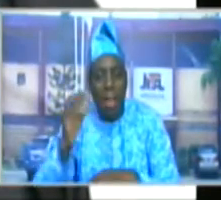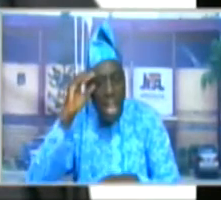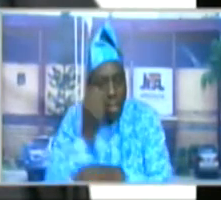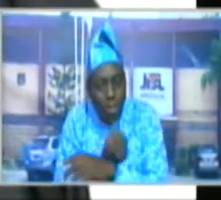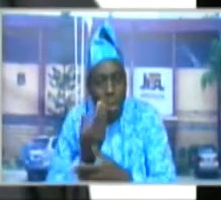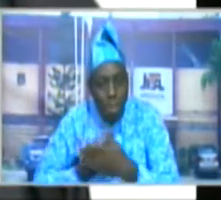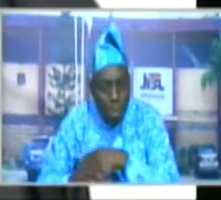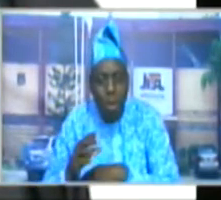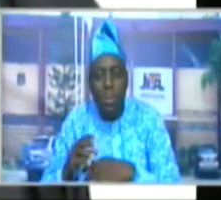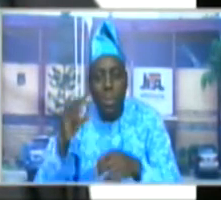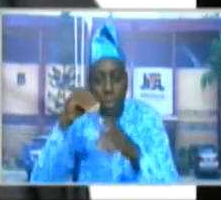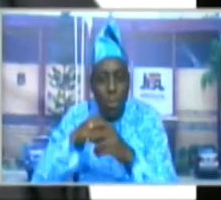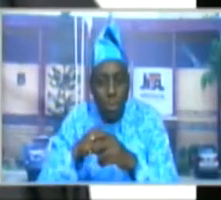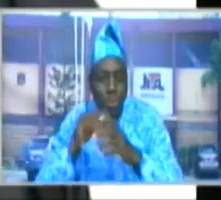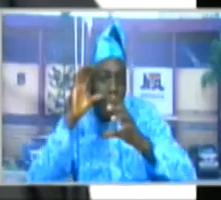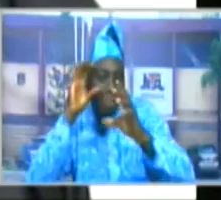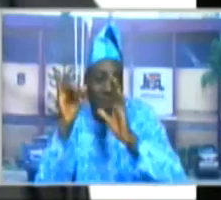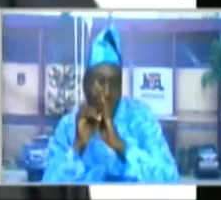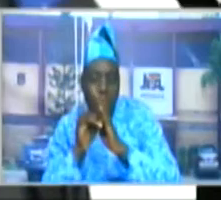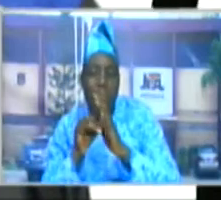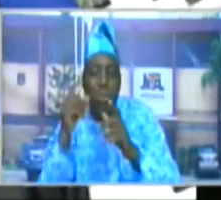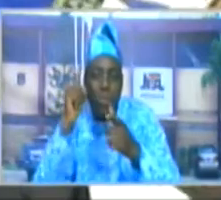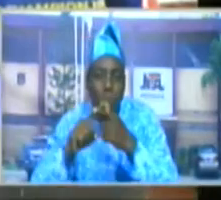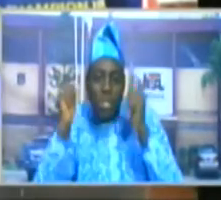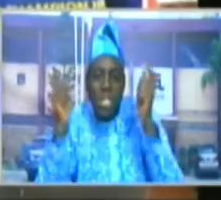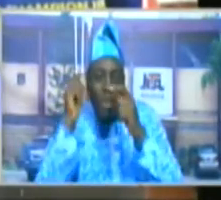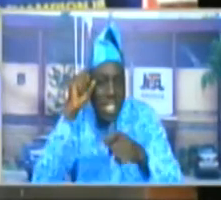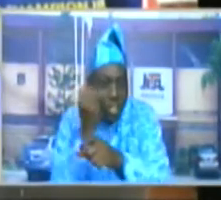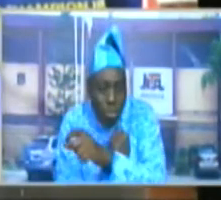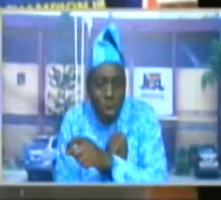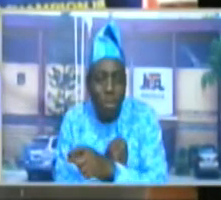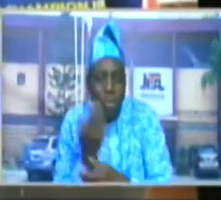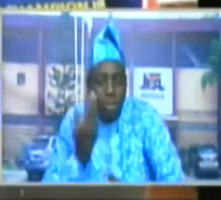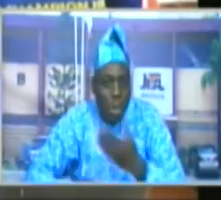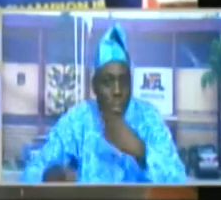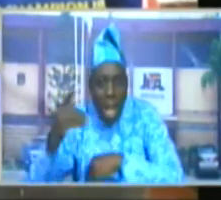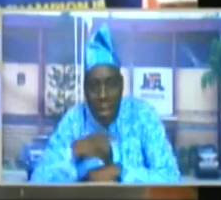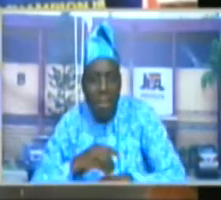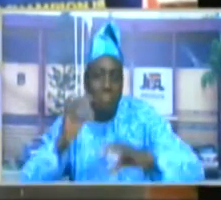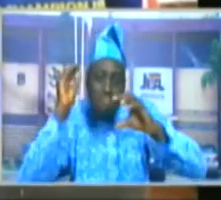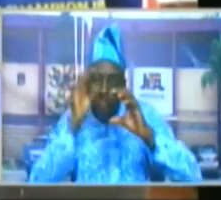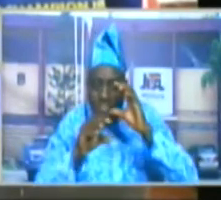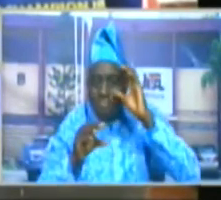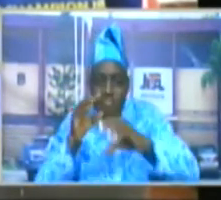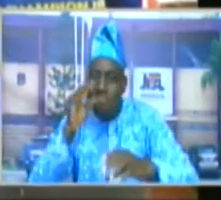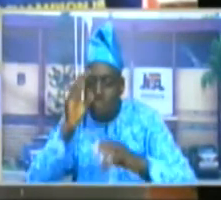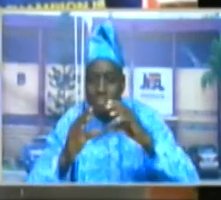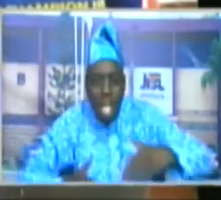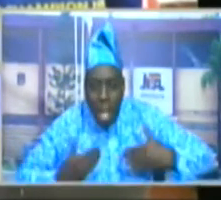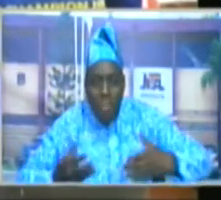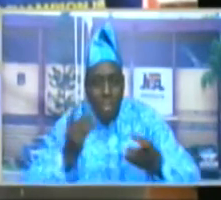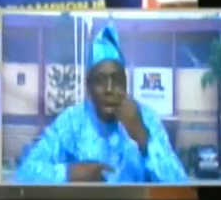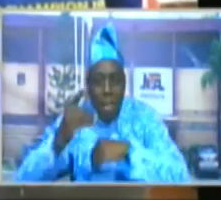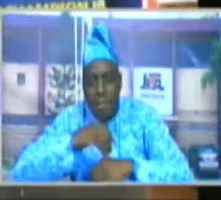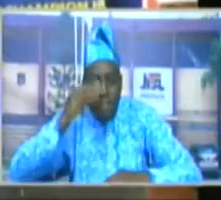Kazeem Adeoti also took to his Instagram page to celebrate his son. Sharing a photo of him and his son smiling and wishing him a happy birthday, Kazeem Adeoti